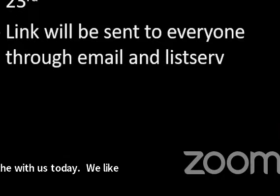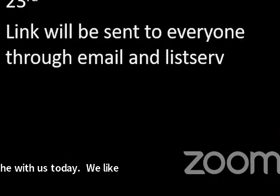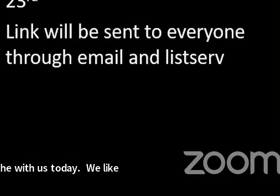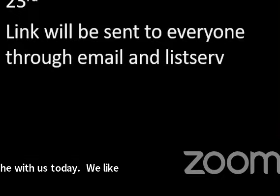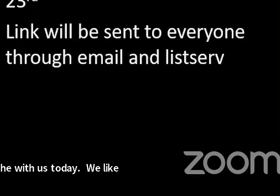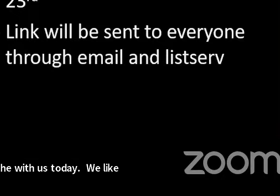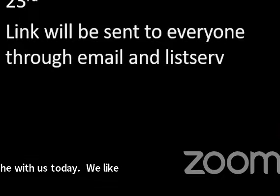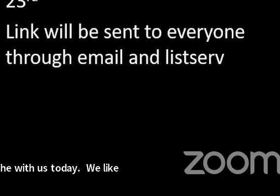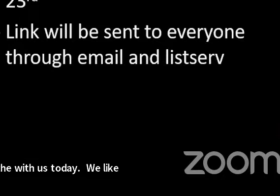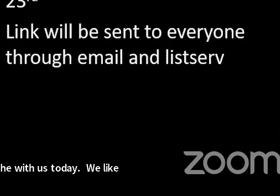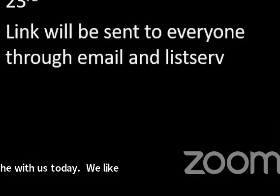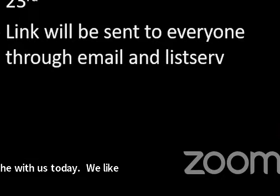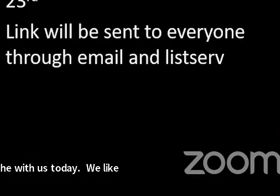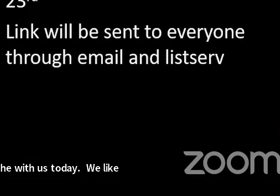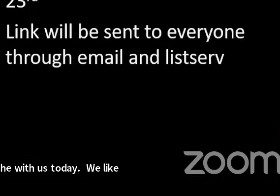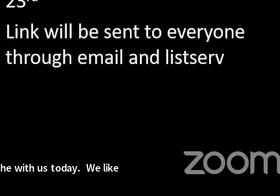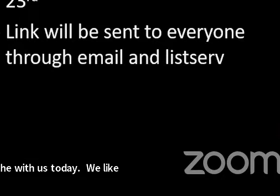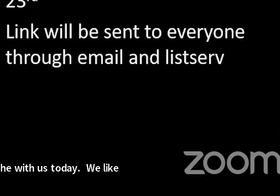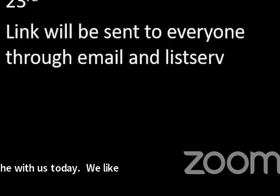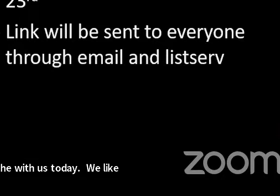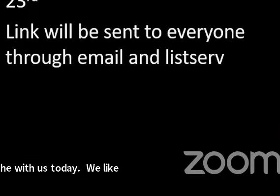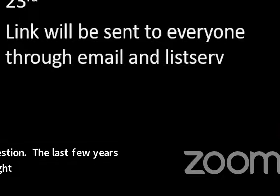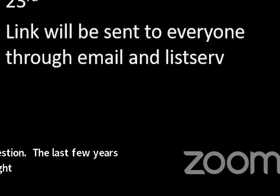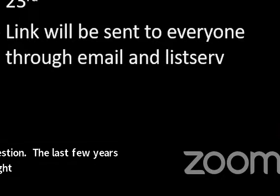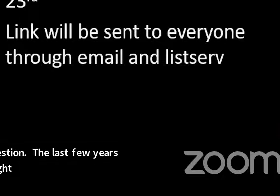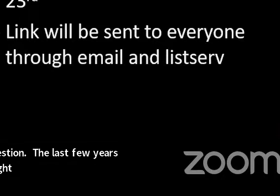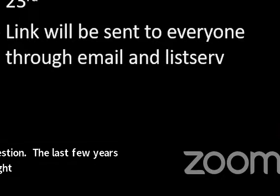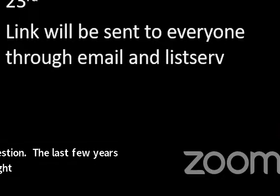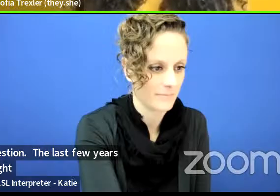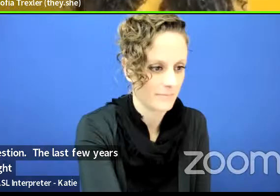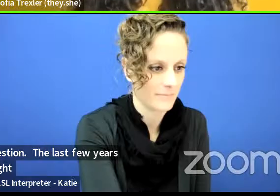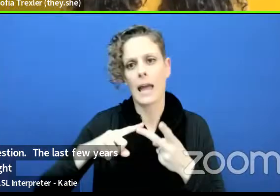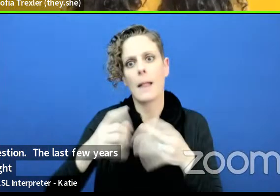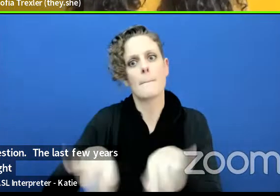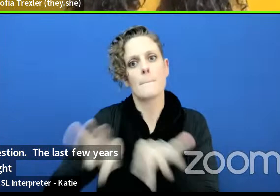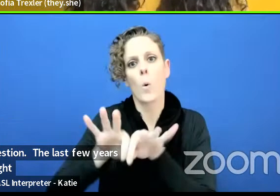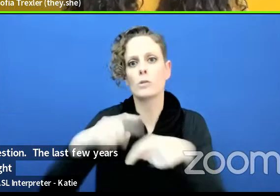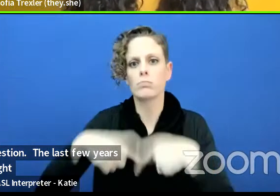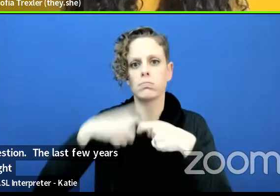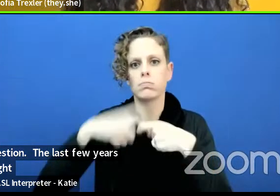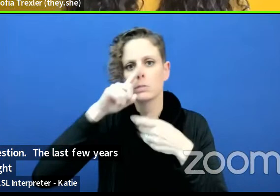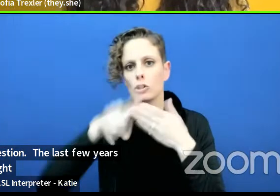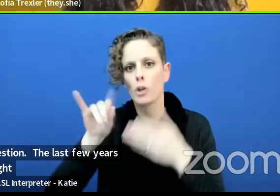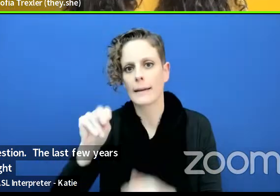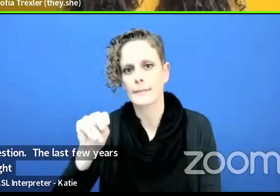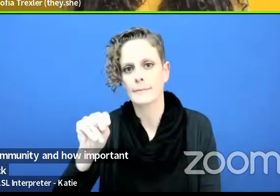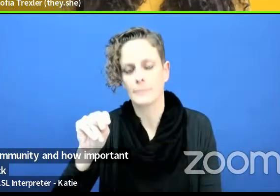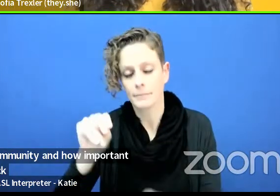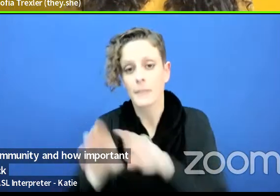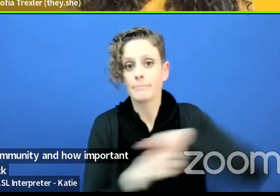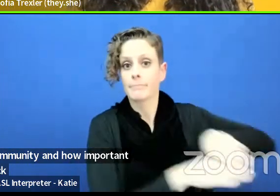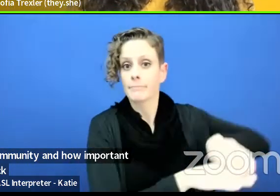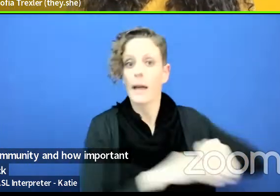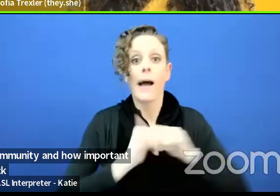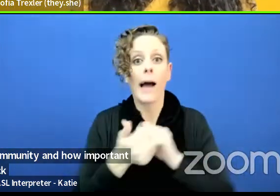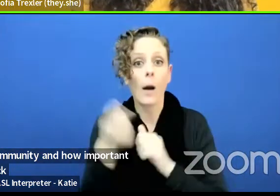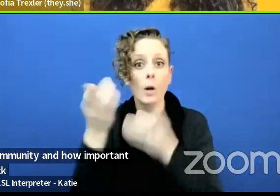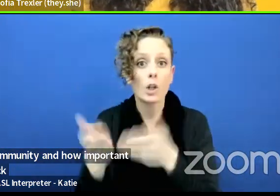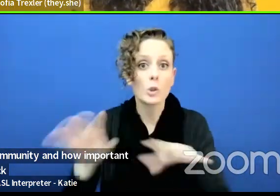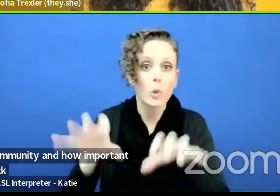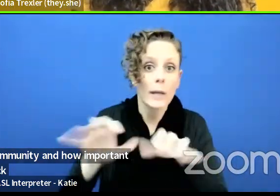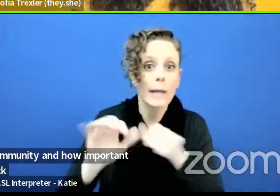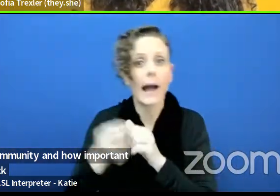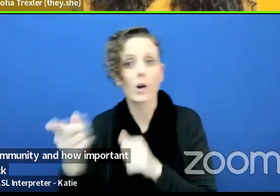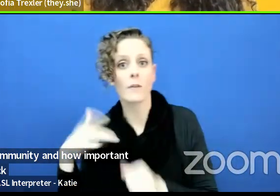highlighted for us what we need as a community and how important check-ins have been. With that being said, how are you doing and how are you feeling as a